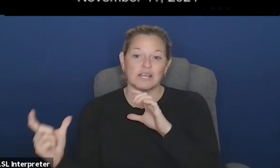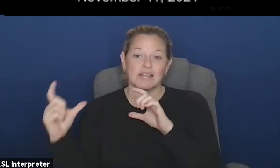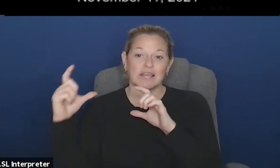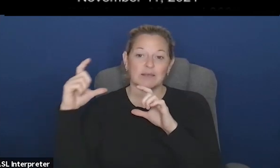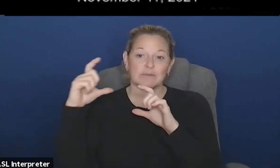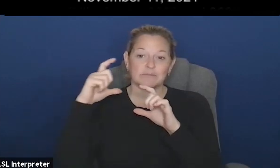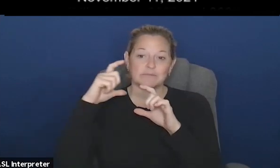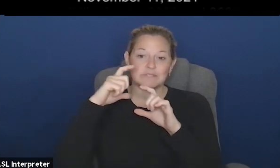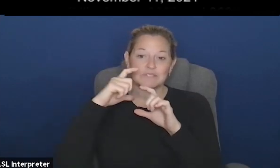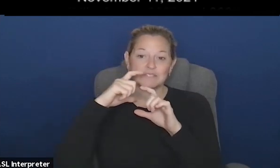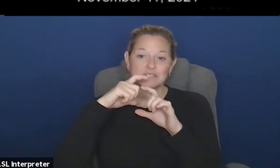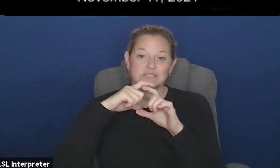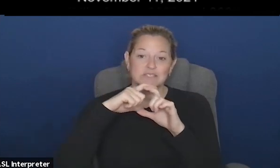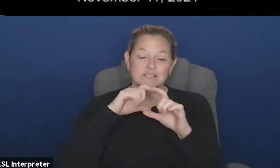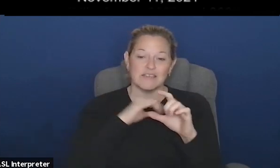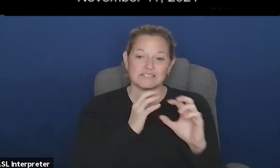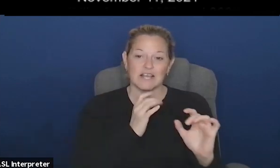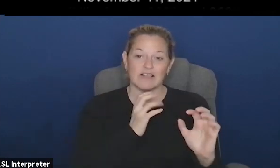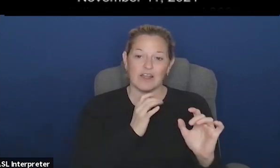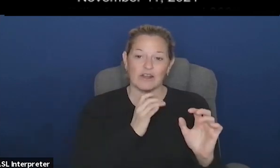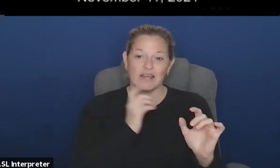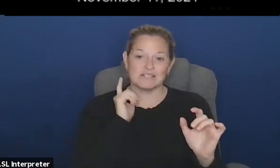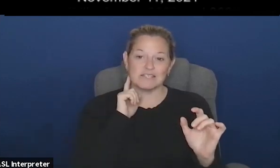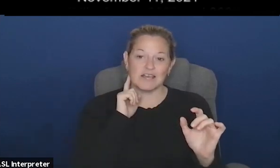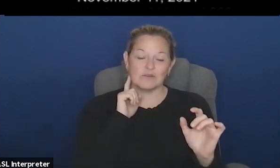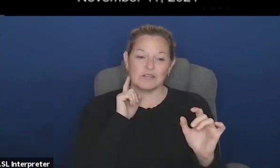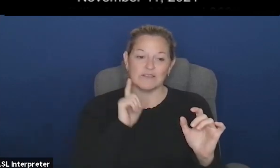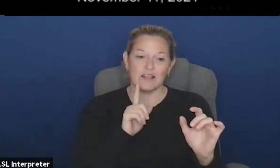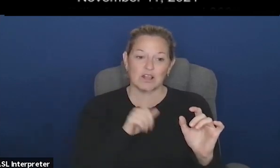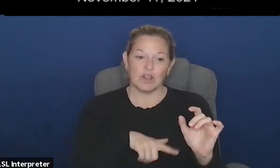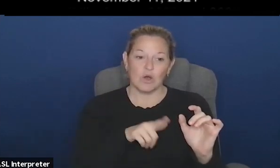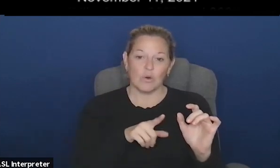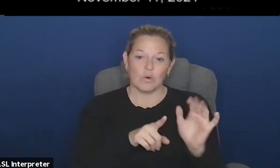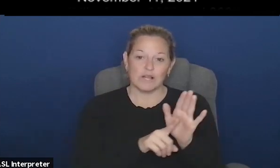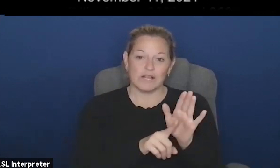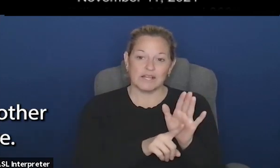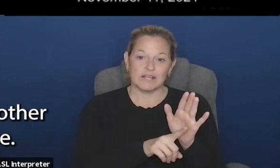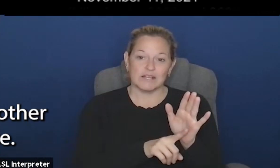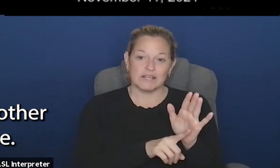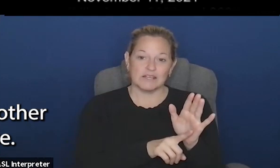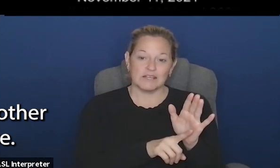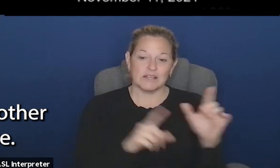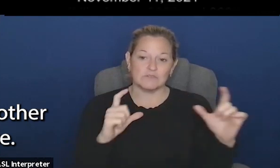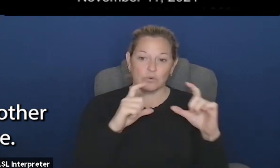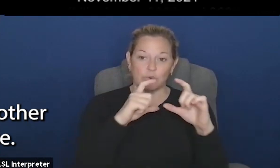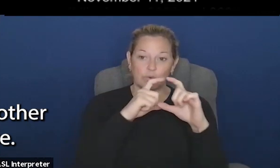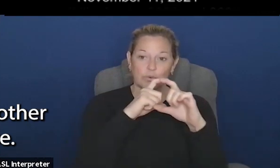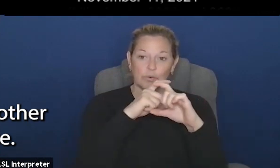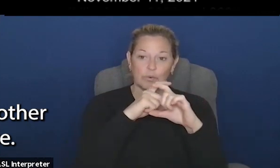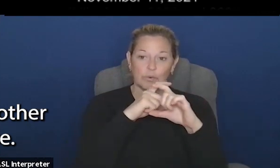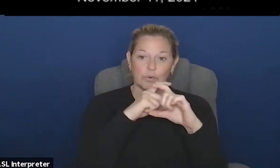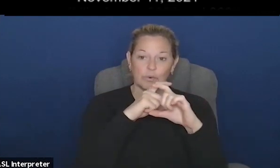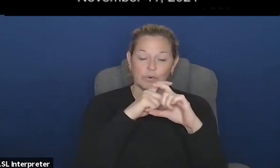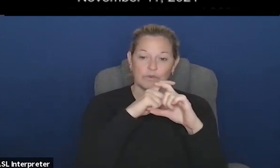sound, and then very low clicking and full totality. And then we're going to come out the other end here and you'll